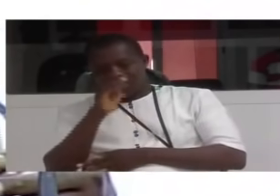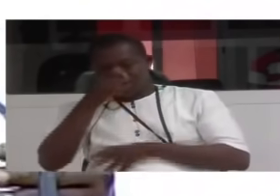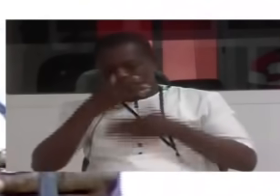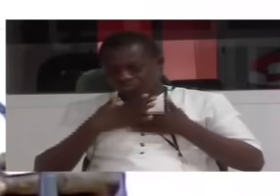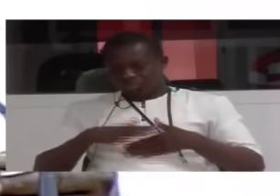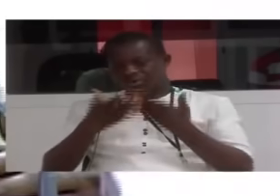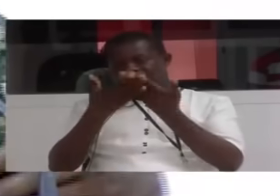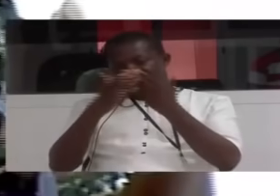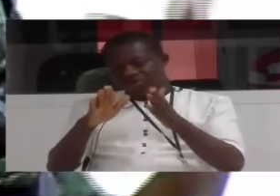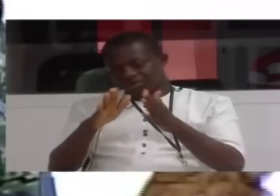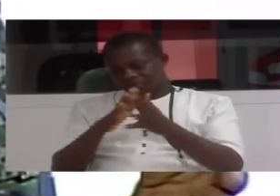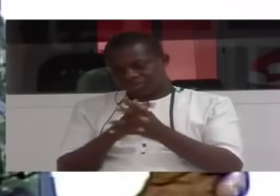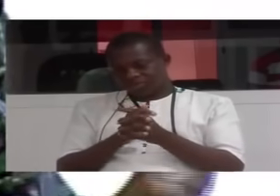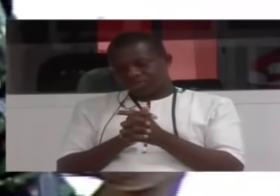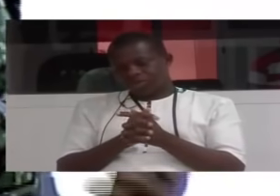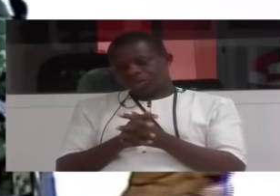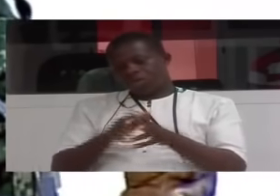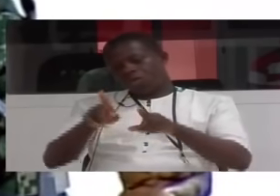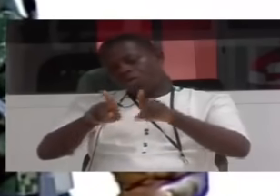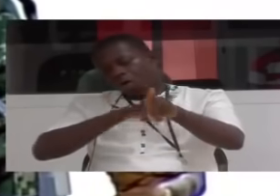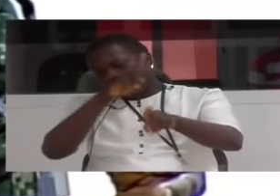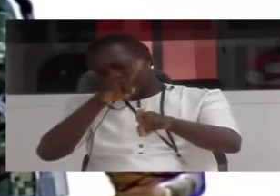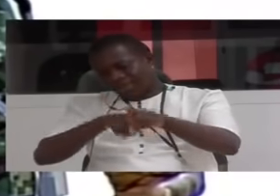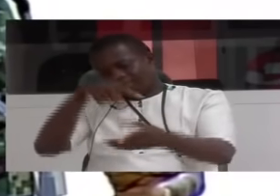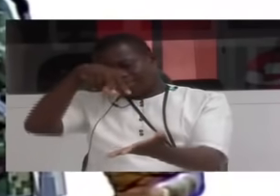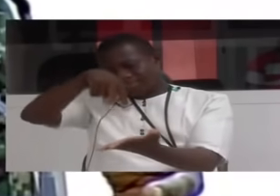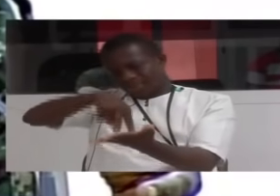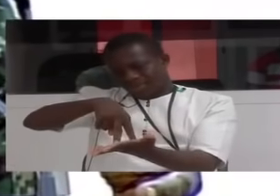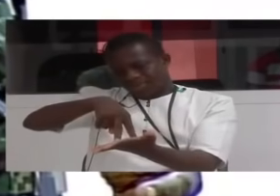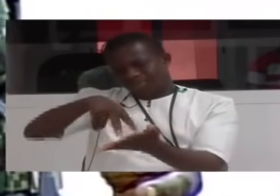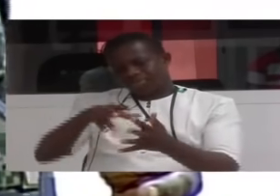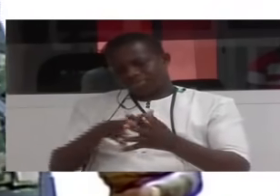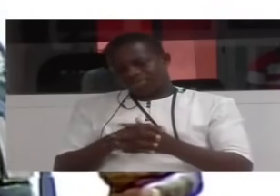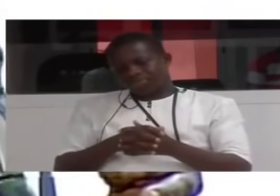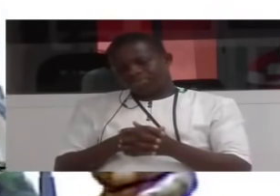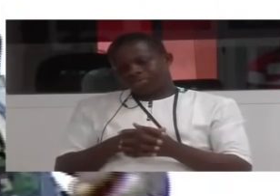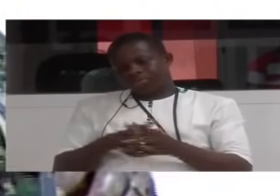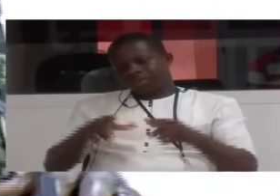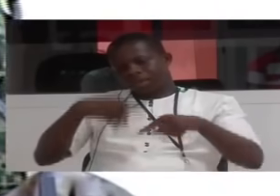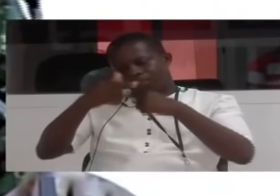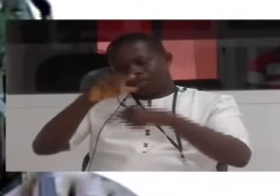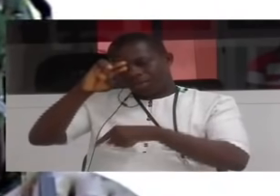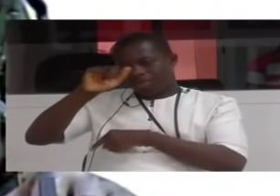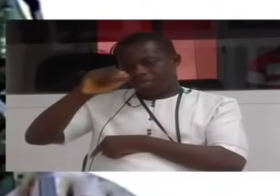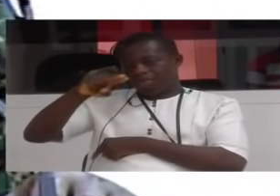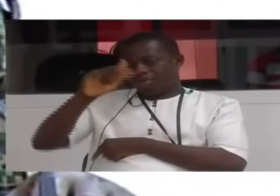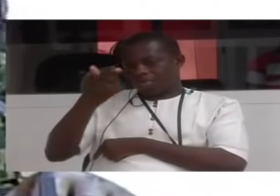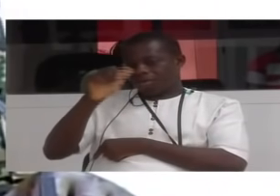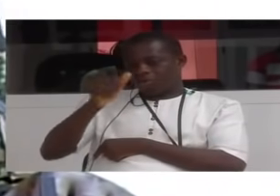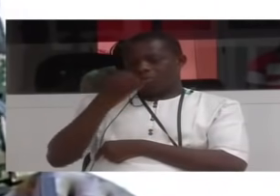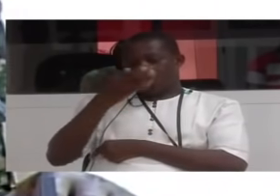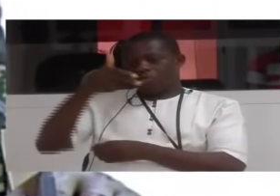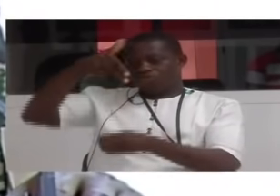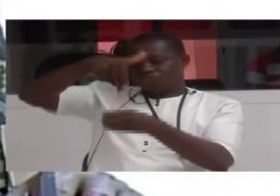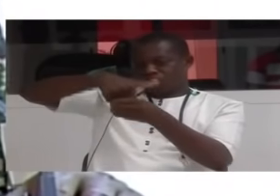After I saw the corpses, ya gon nañ fa taxaw. We are standing there for a long time. After Manga mune fuelam bi